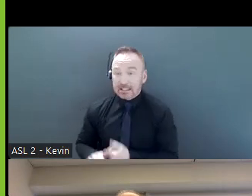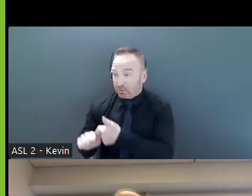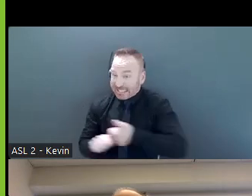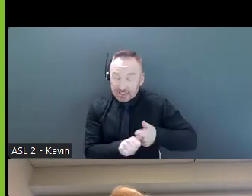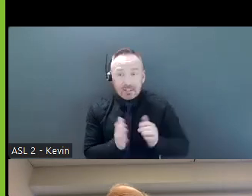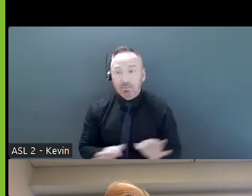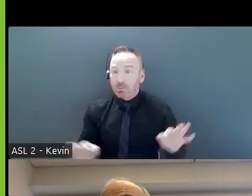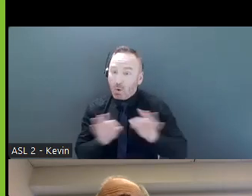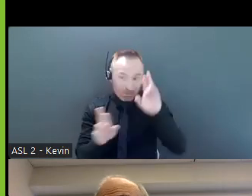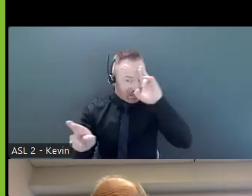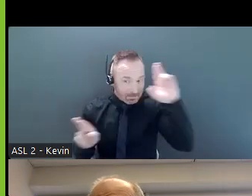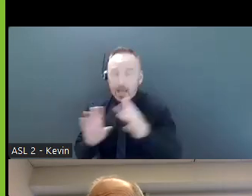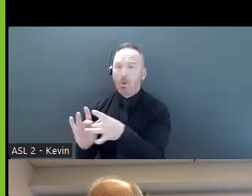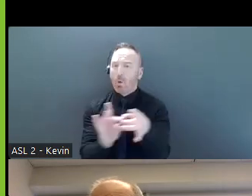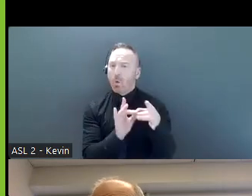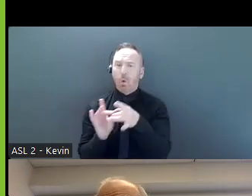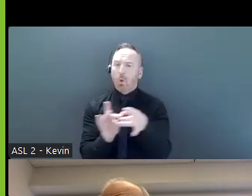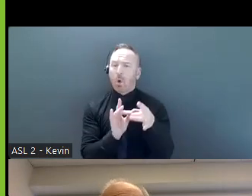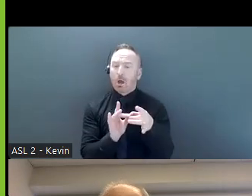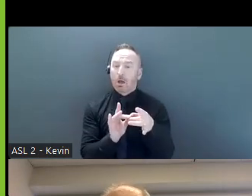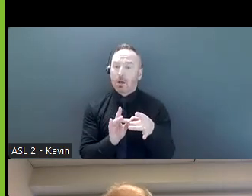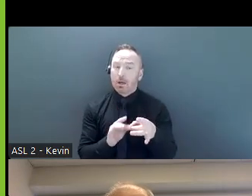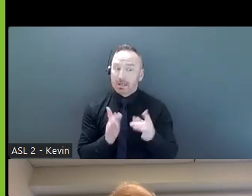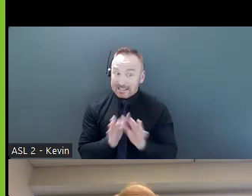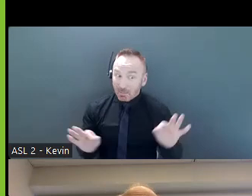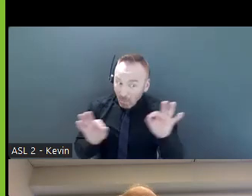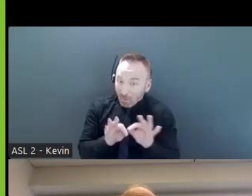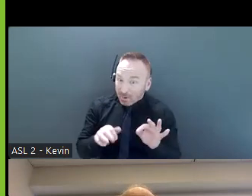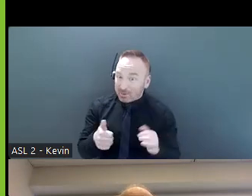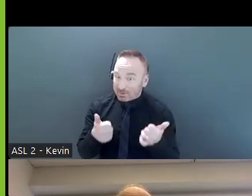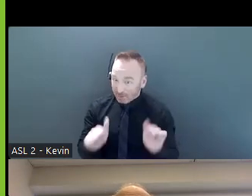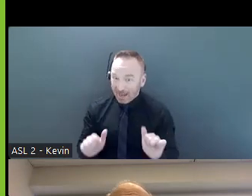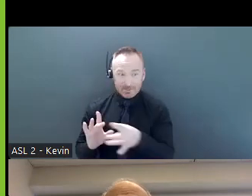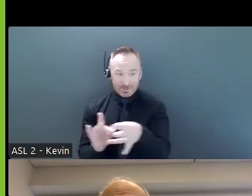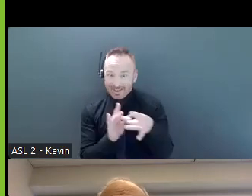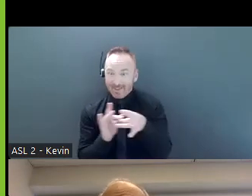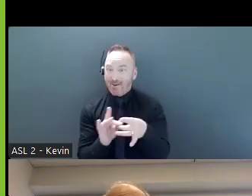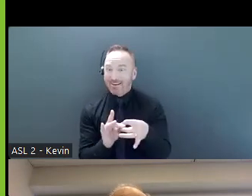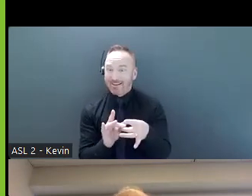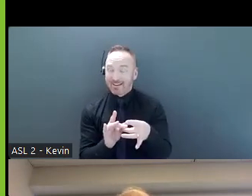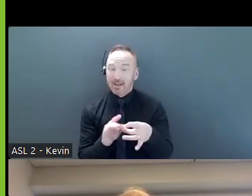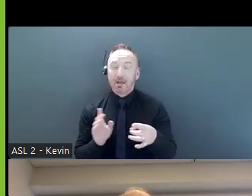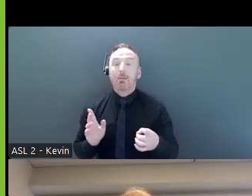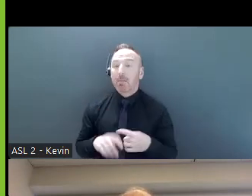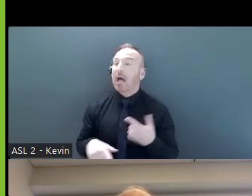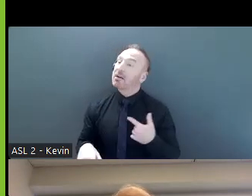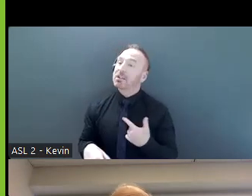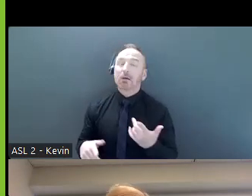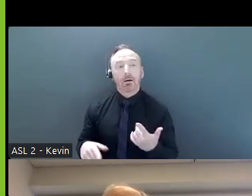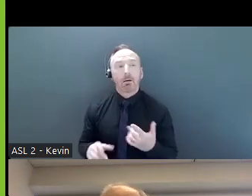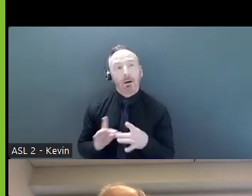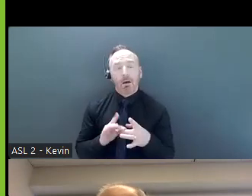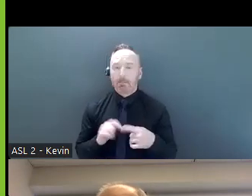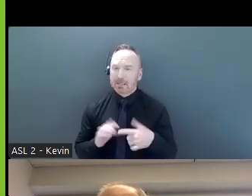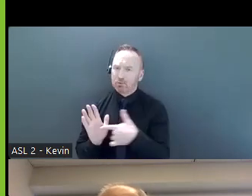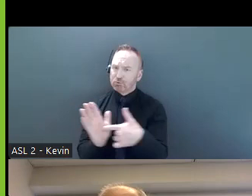This all goes to, you got to make an effort to get along. And yet, can't just make an effort, but you actually have to show that